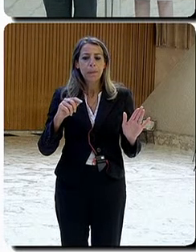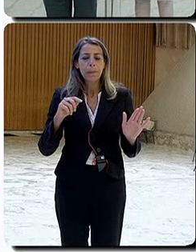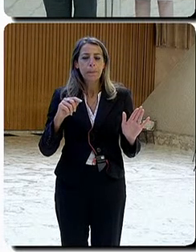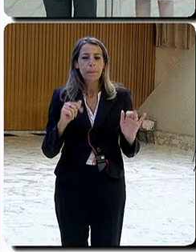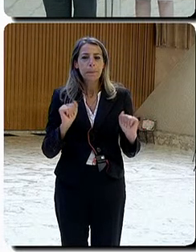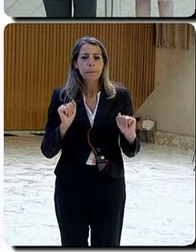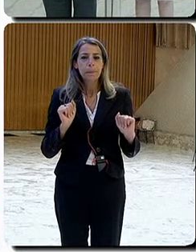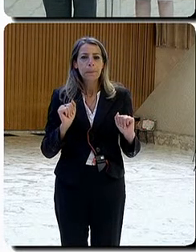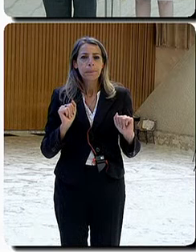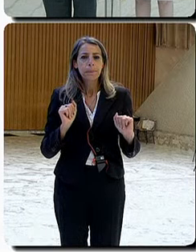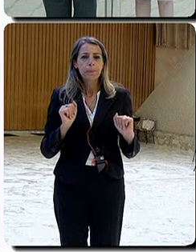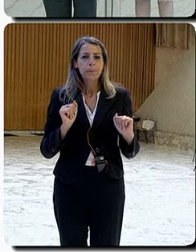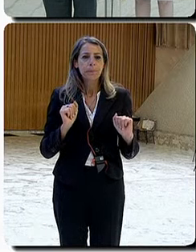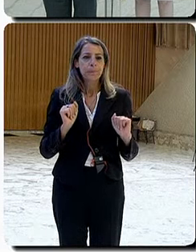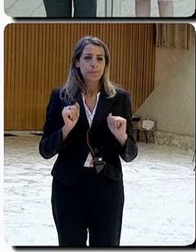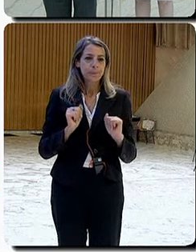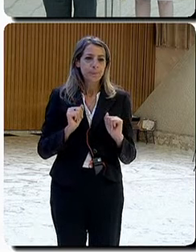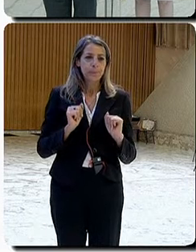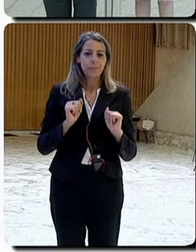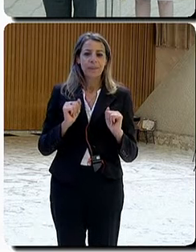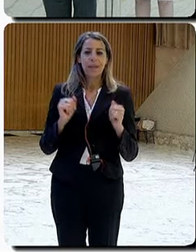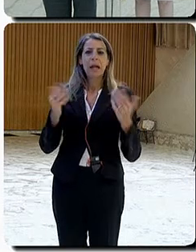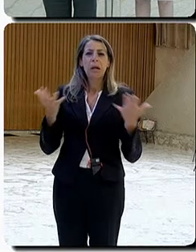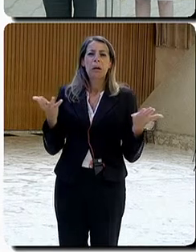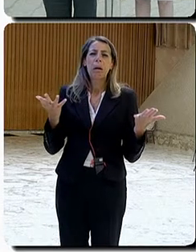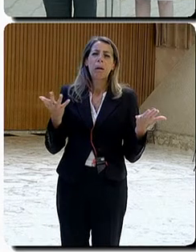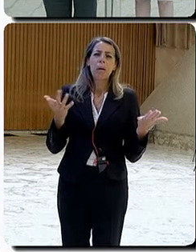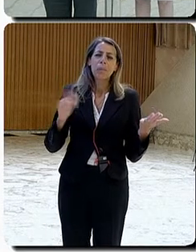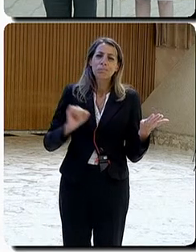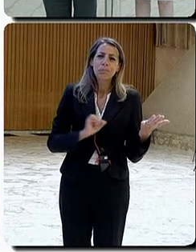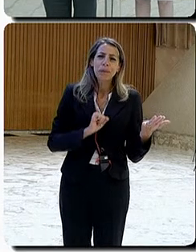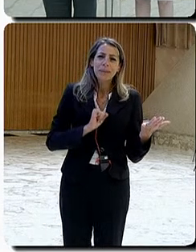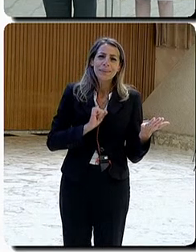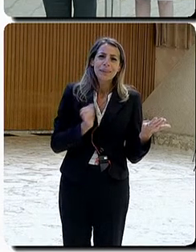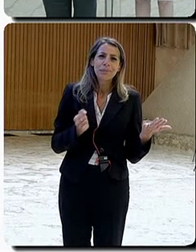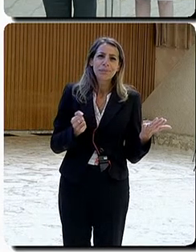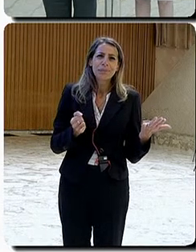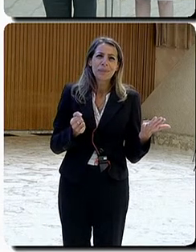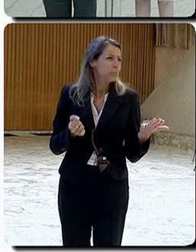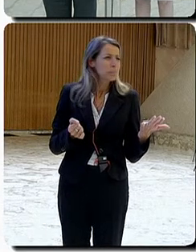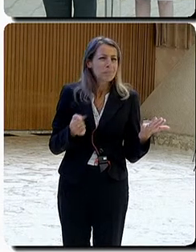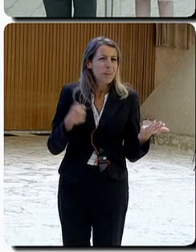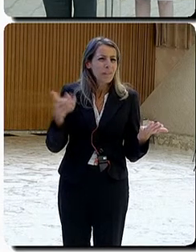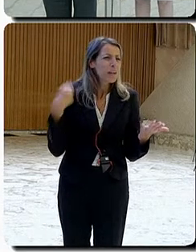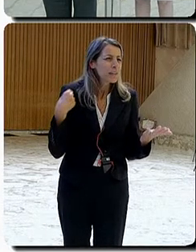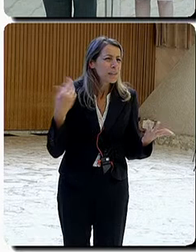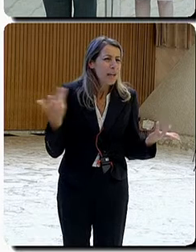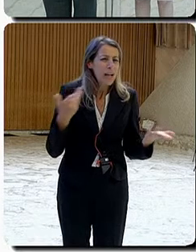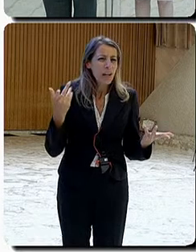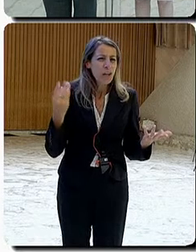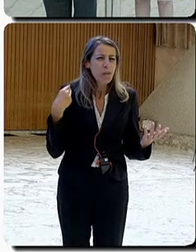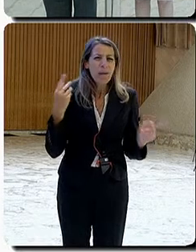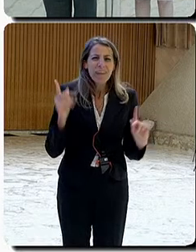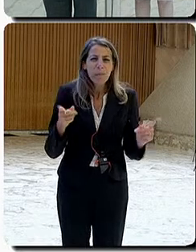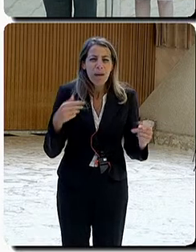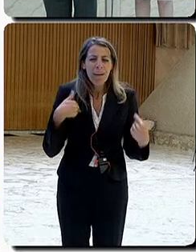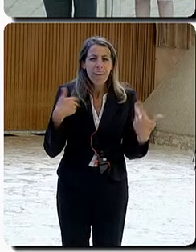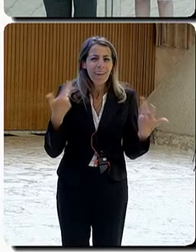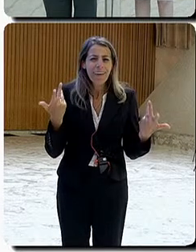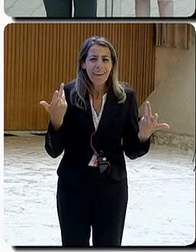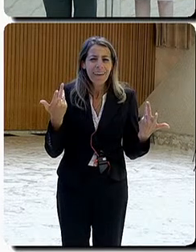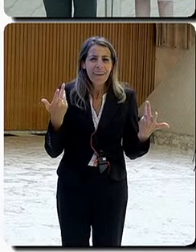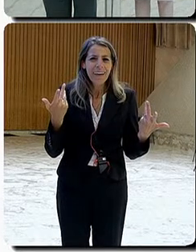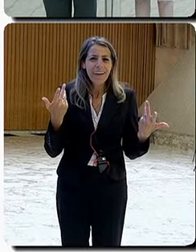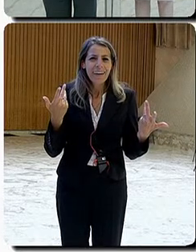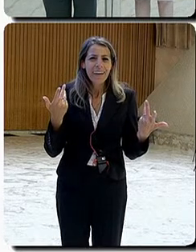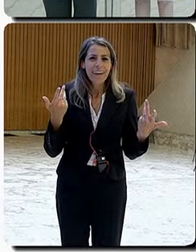Okay, I am so sorry. What was the question? Oh dear.